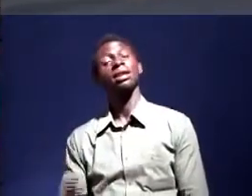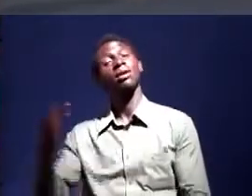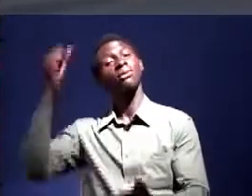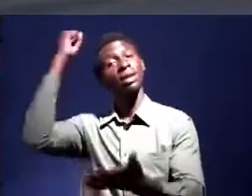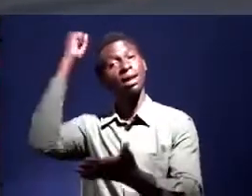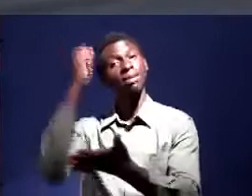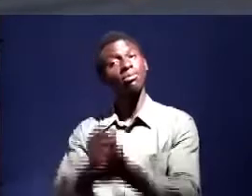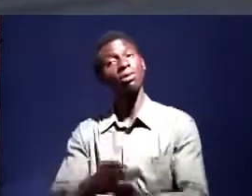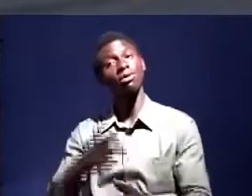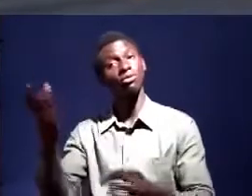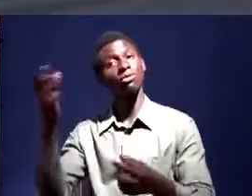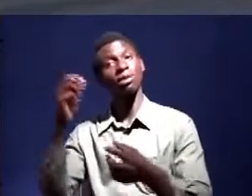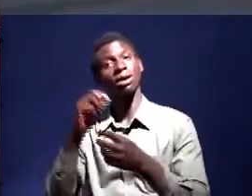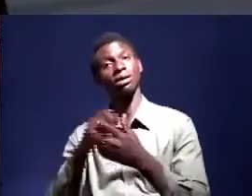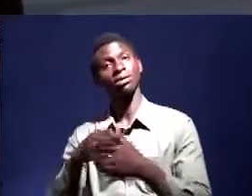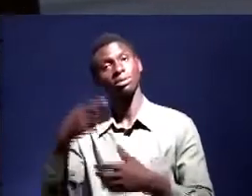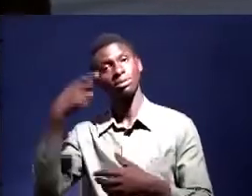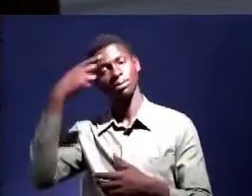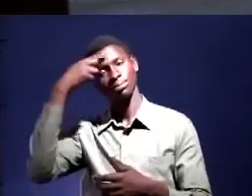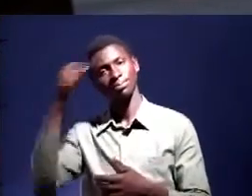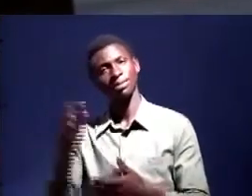Christ-centered,